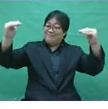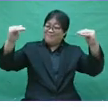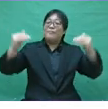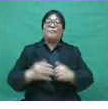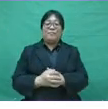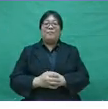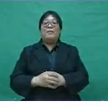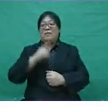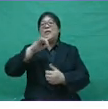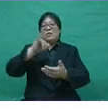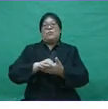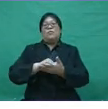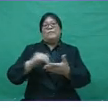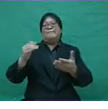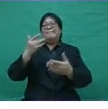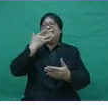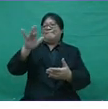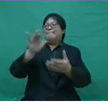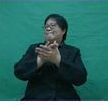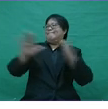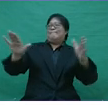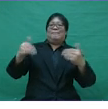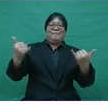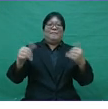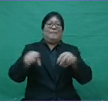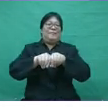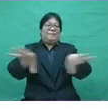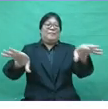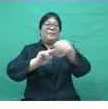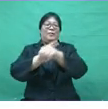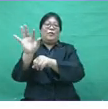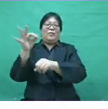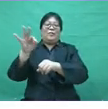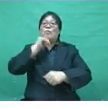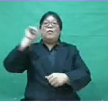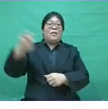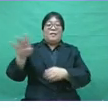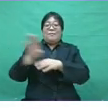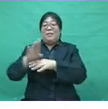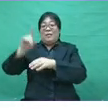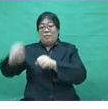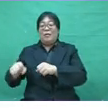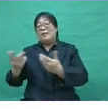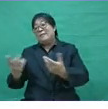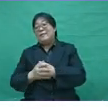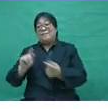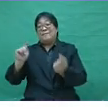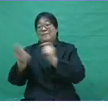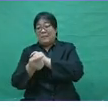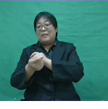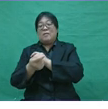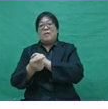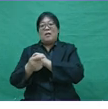been a great savior during the pandemic, not just allowing businesses to convert from the brick and mortar to